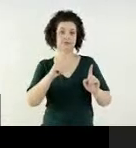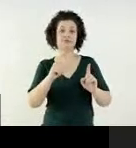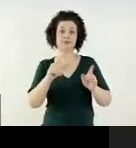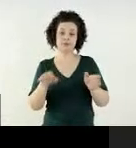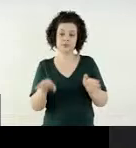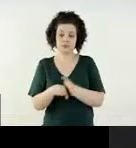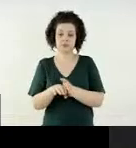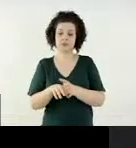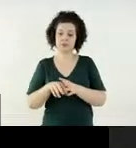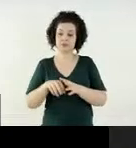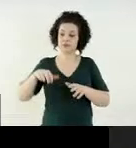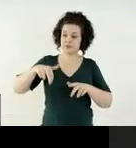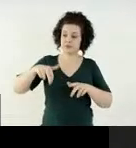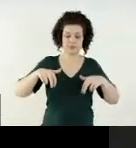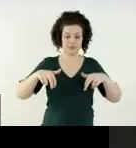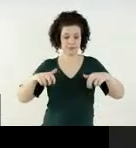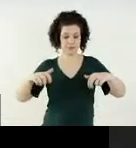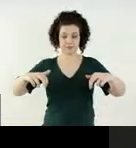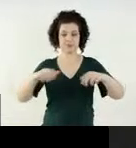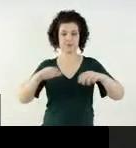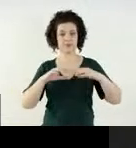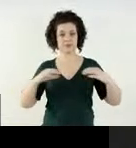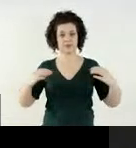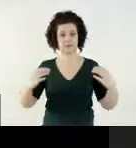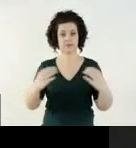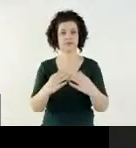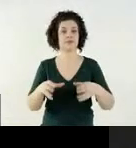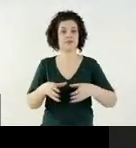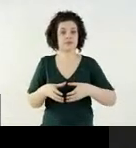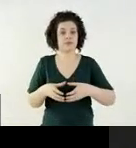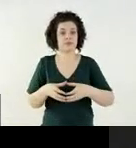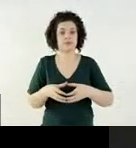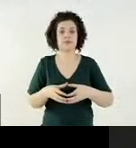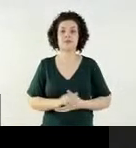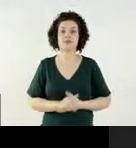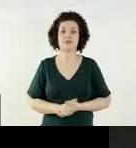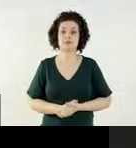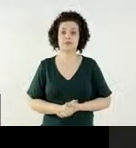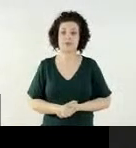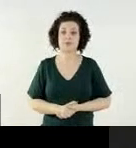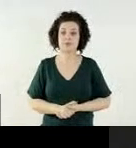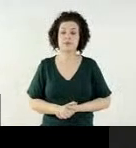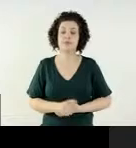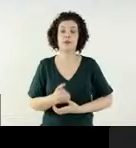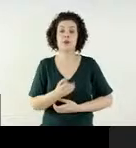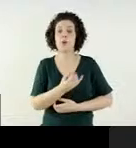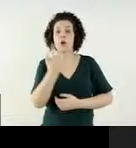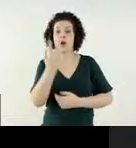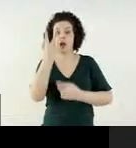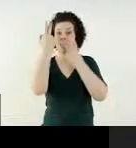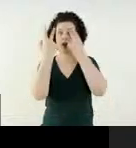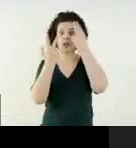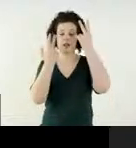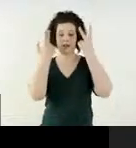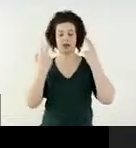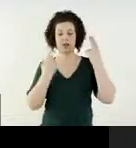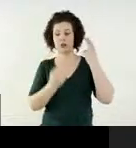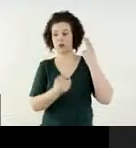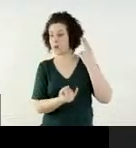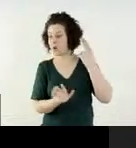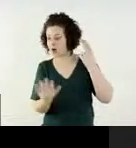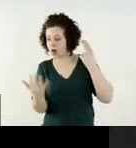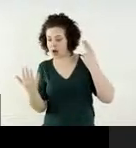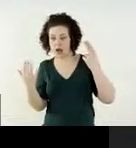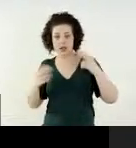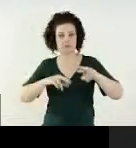I was struck by the number of haircut photographs that I encountered in these archives. Understanding that, well, I didn't understand this